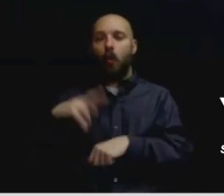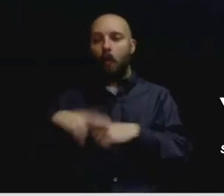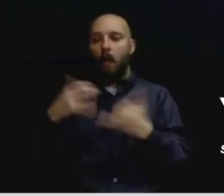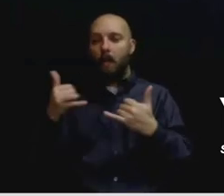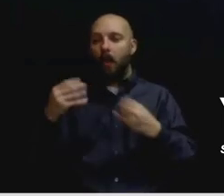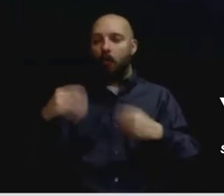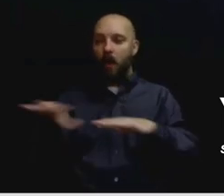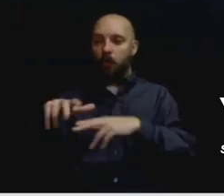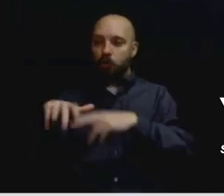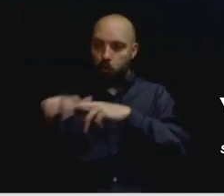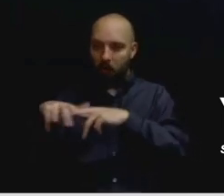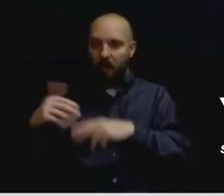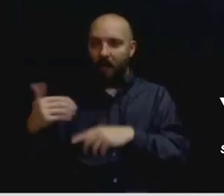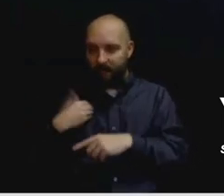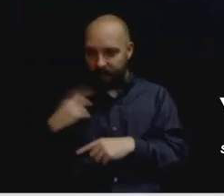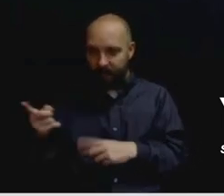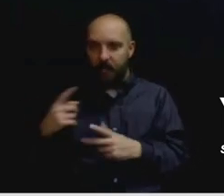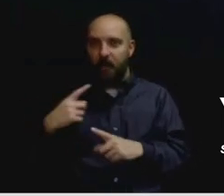then